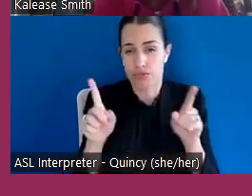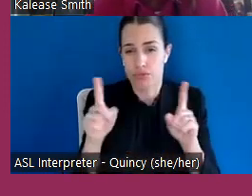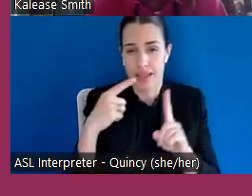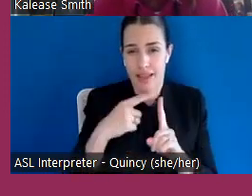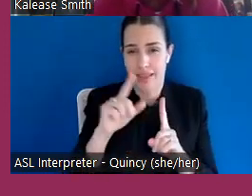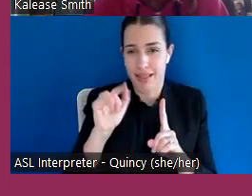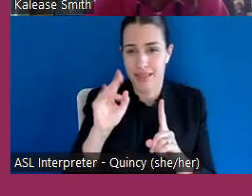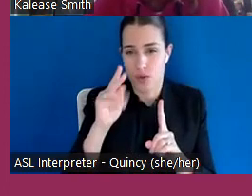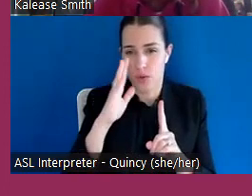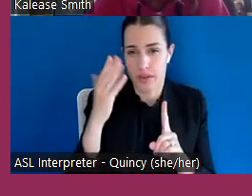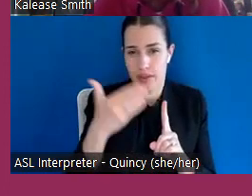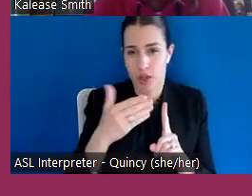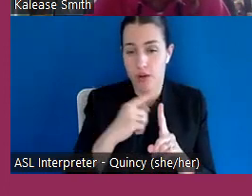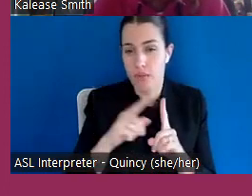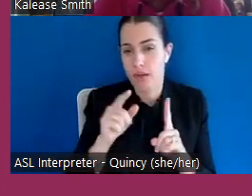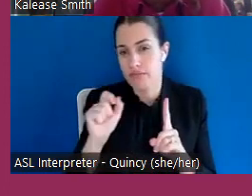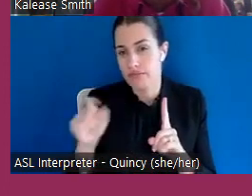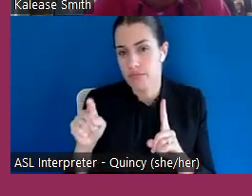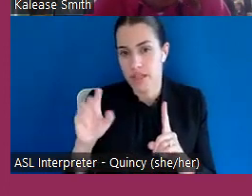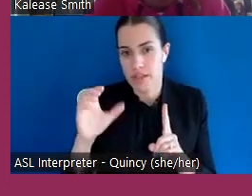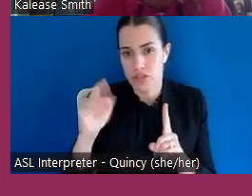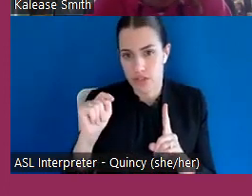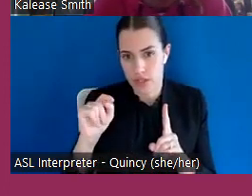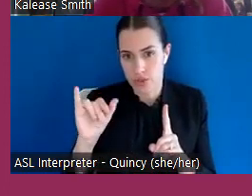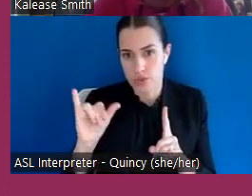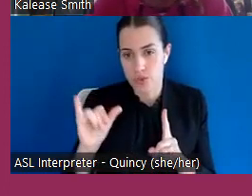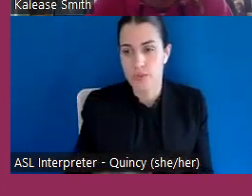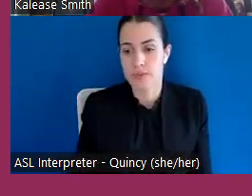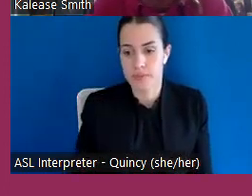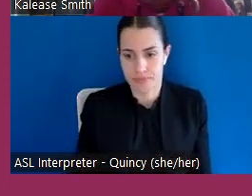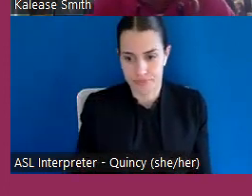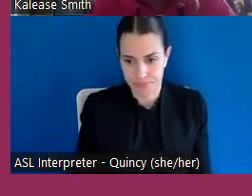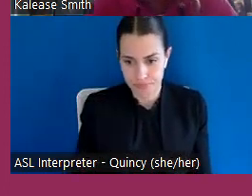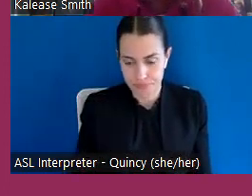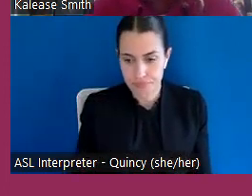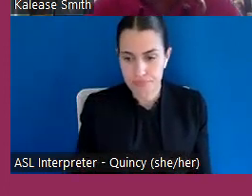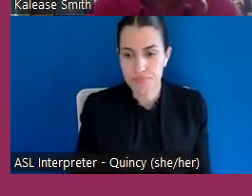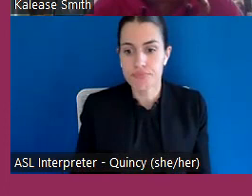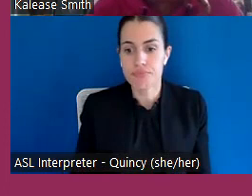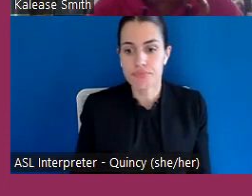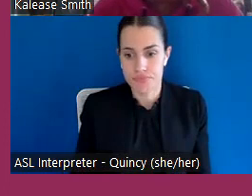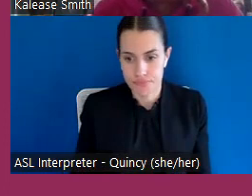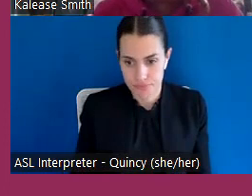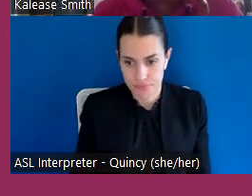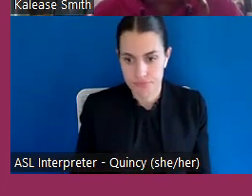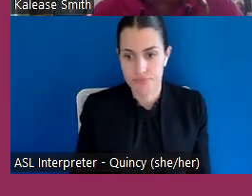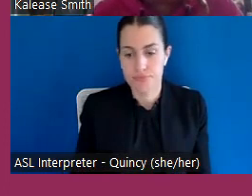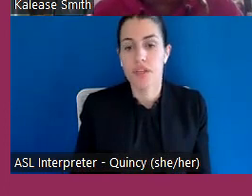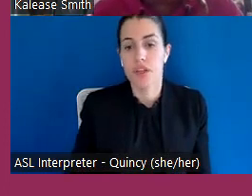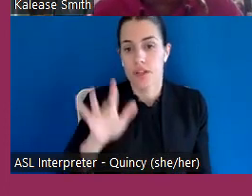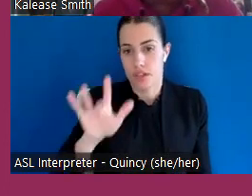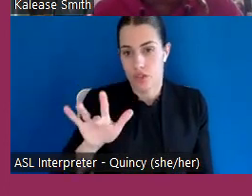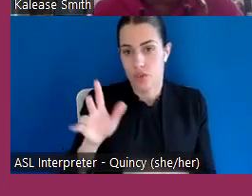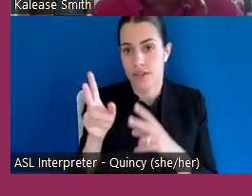But here is a link. I will drop it in the chat. So if you click on this link in the chat, you can download a certificate of